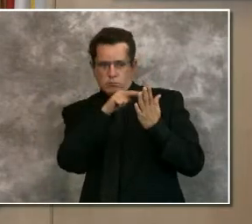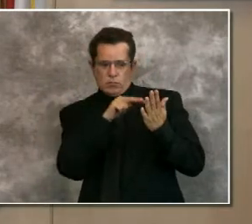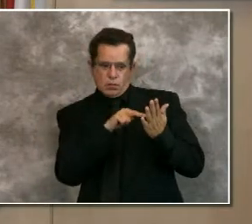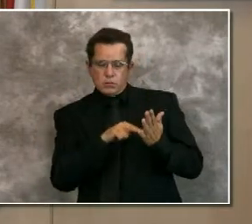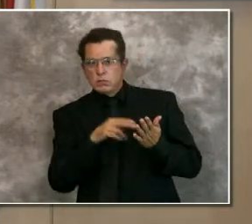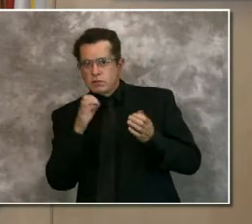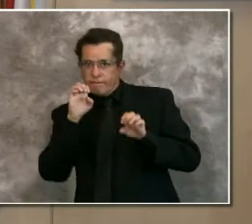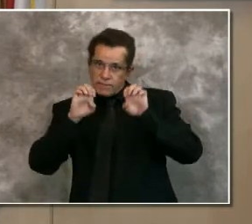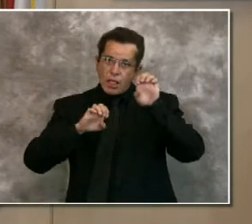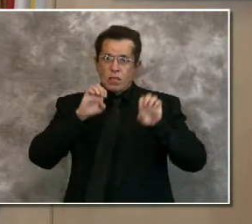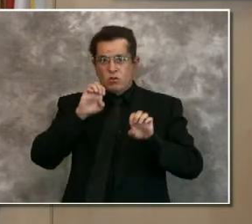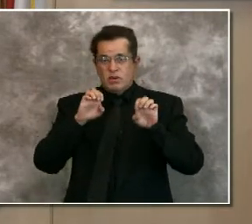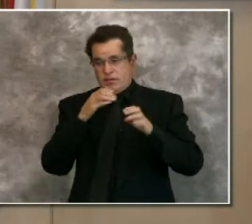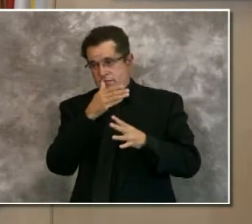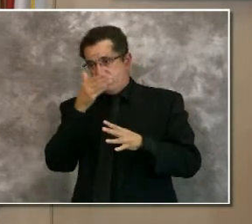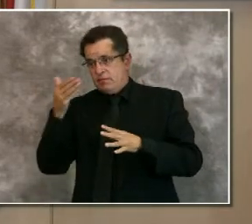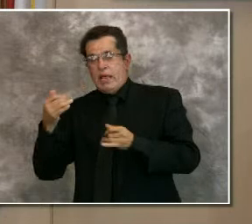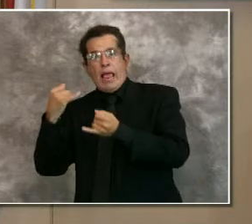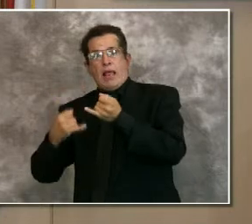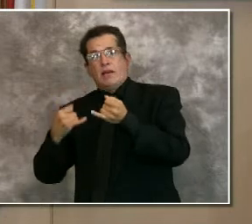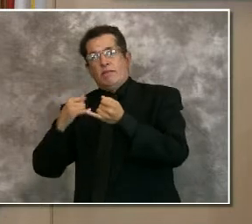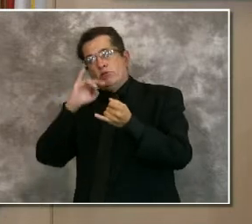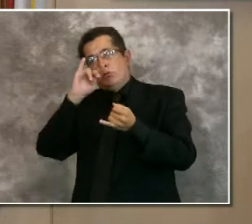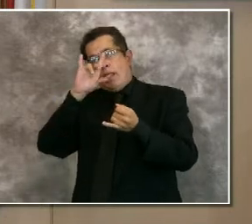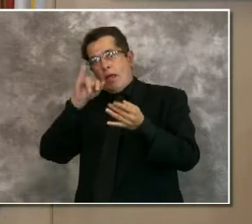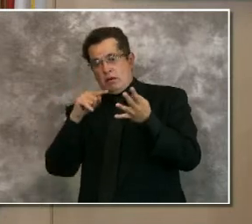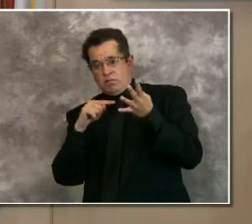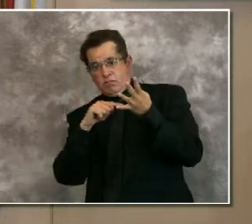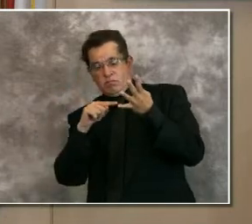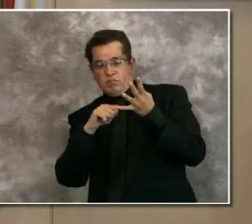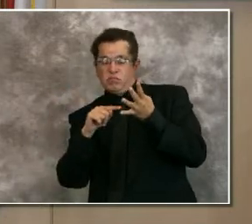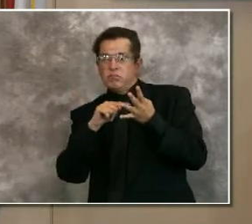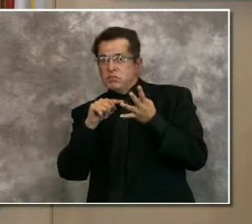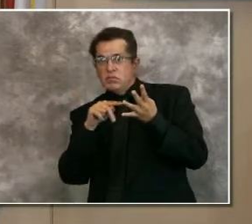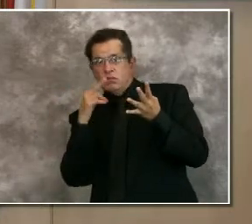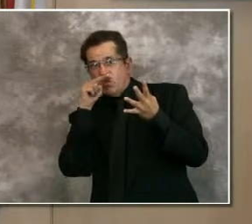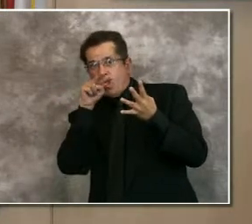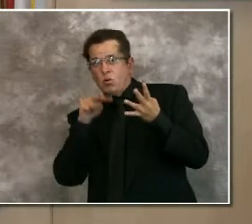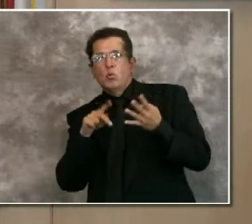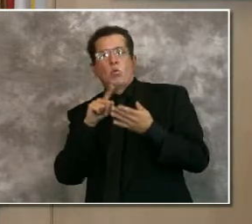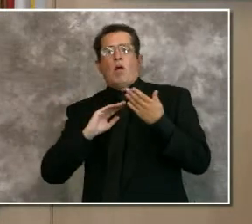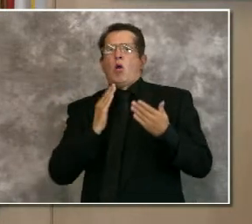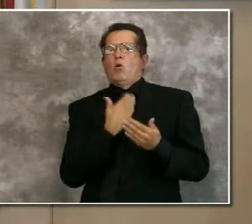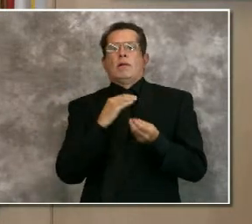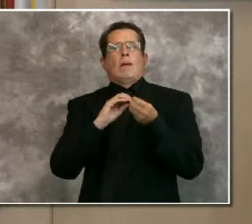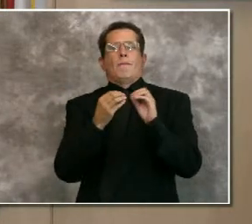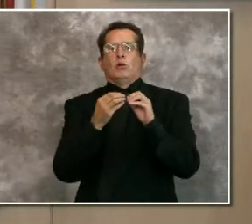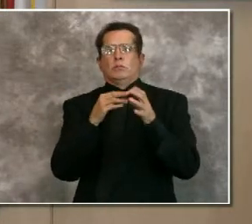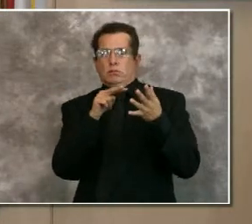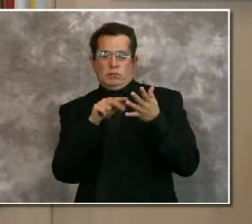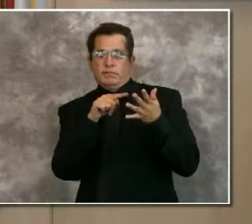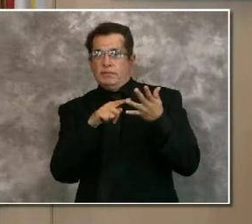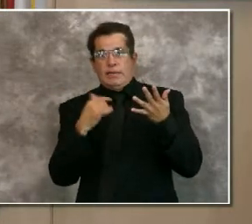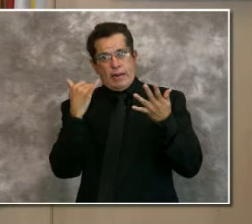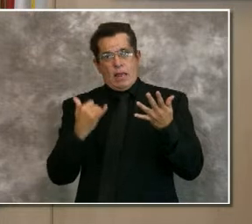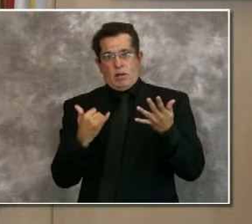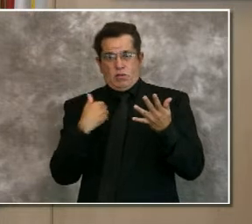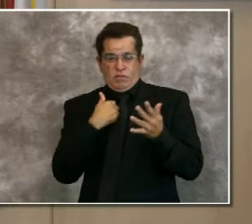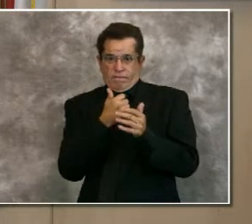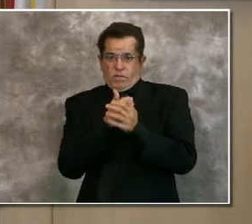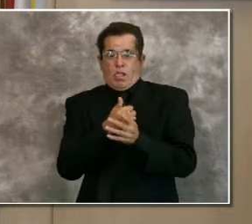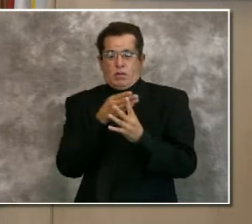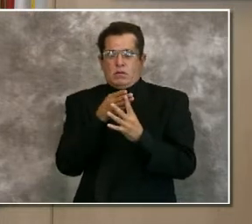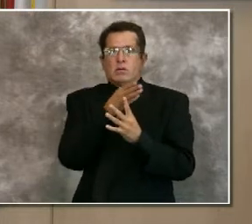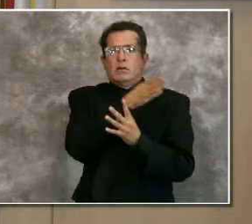going closer to the end of July. It really depends on where our numbers are. We are making our decisions today based on